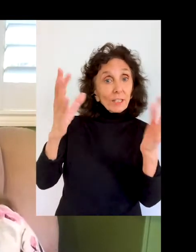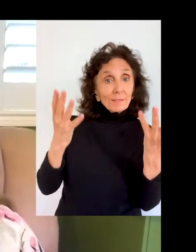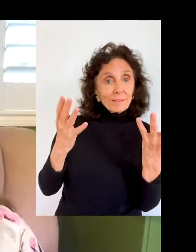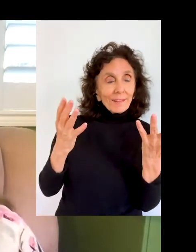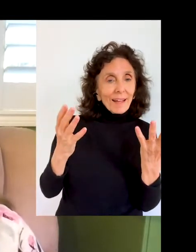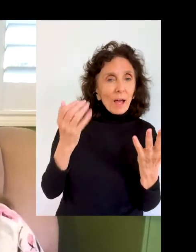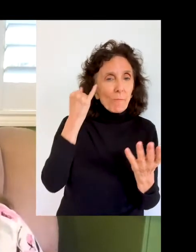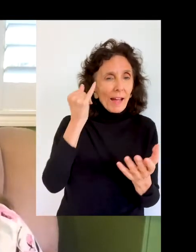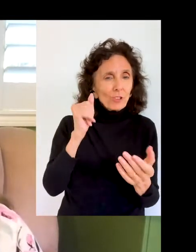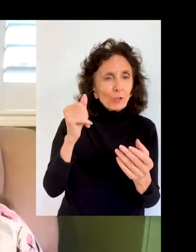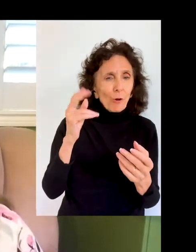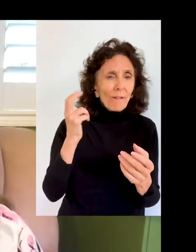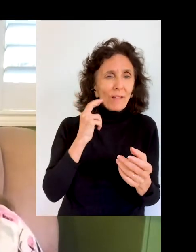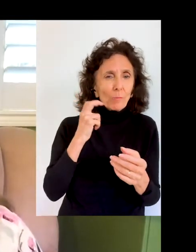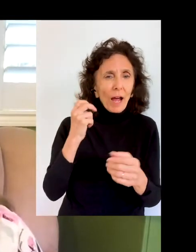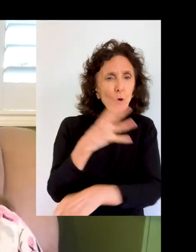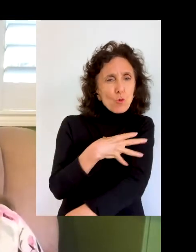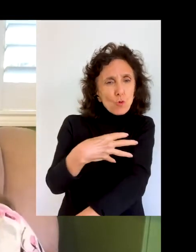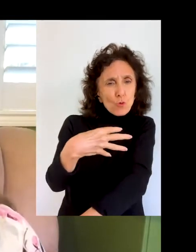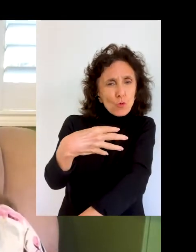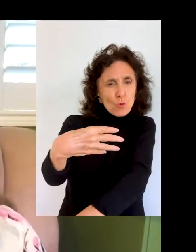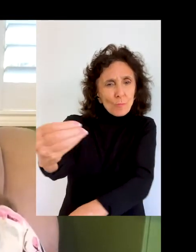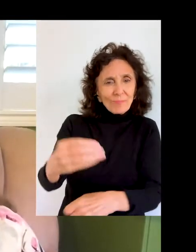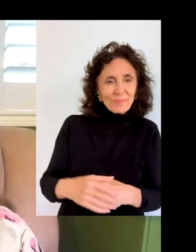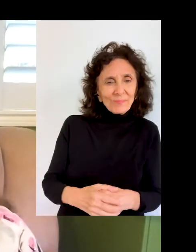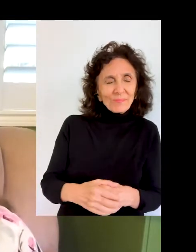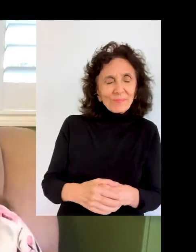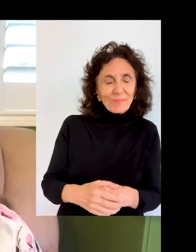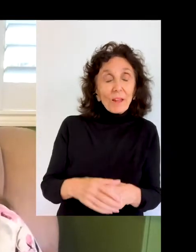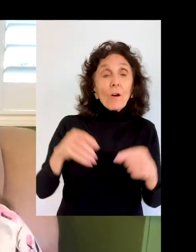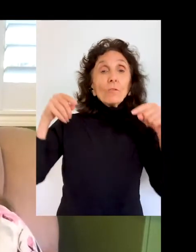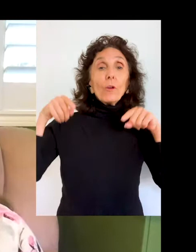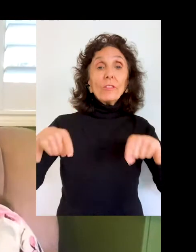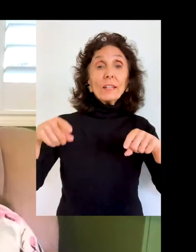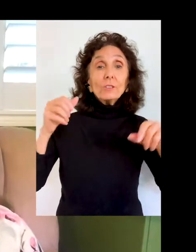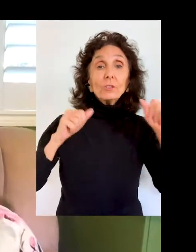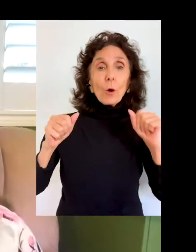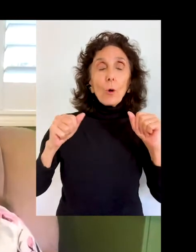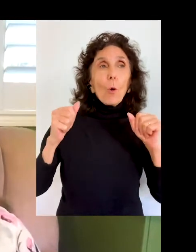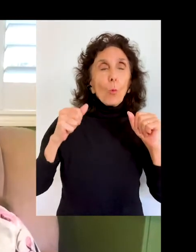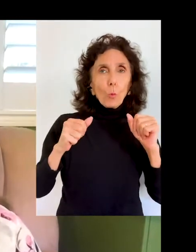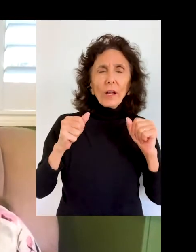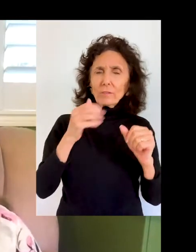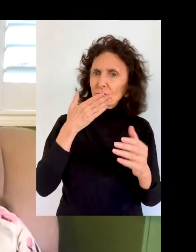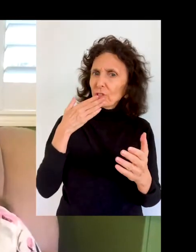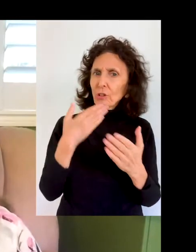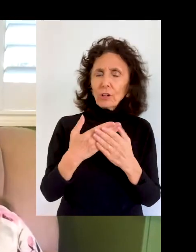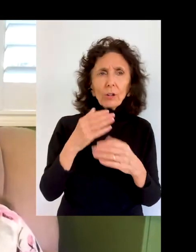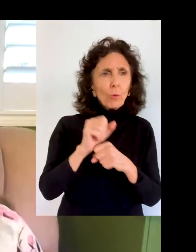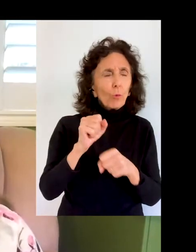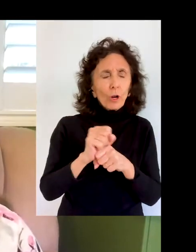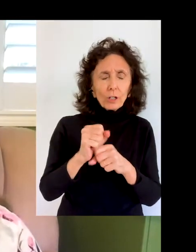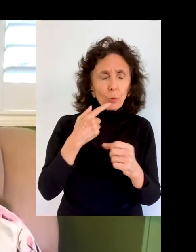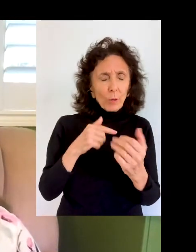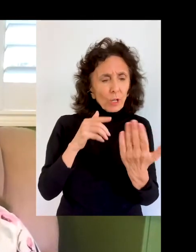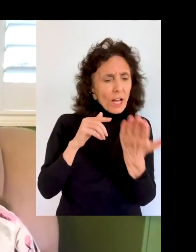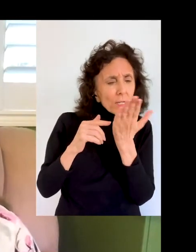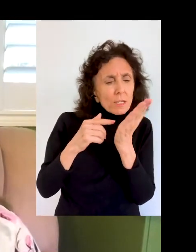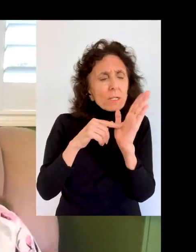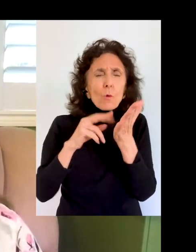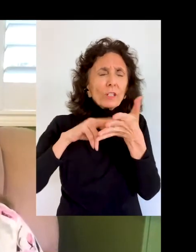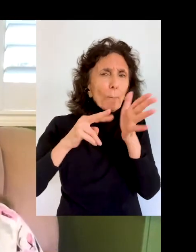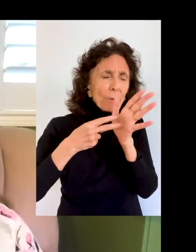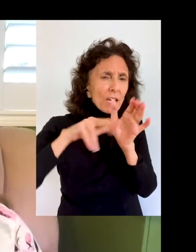this reading, we did a really great job of finding the nuance in the work and examining it closely to make sure it meant what we wanted it to